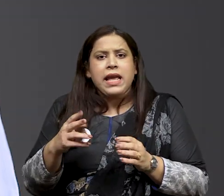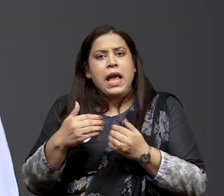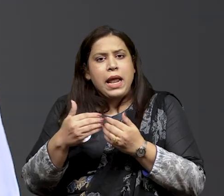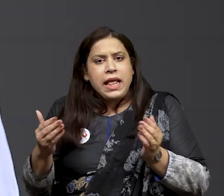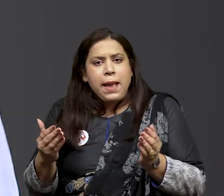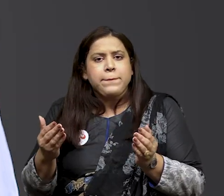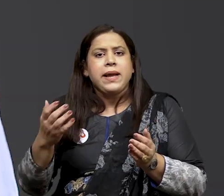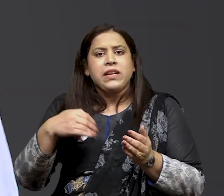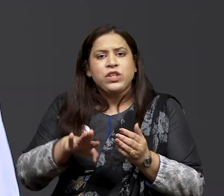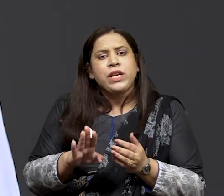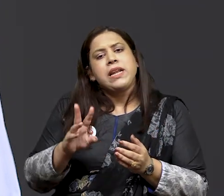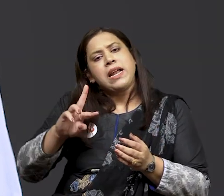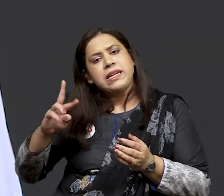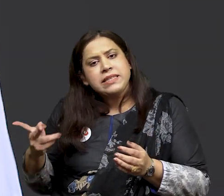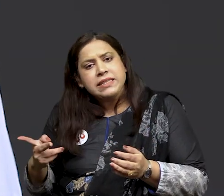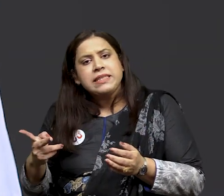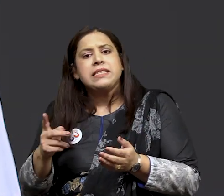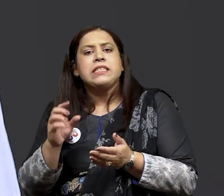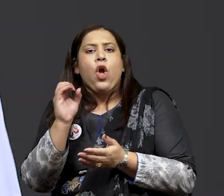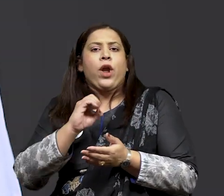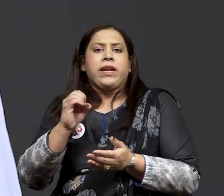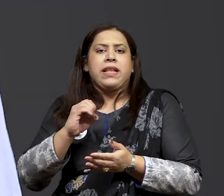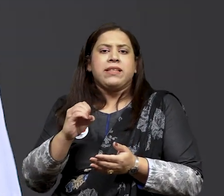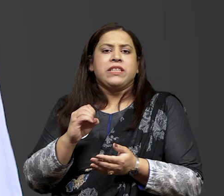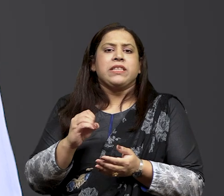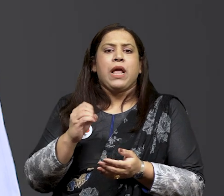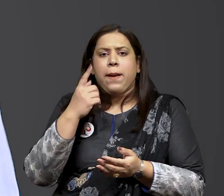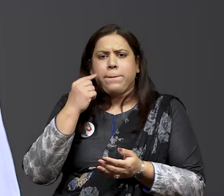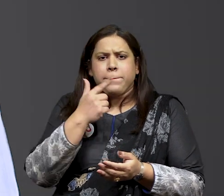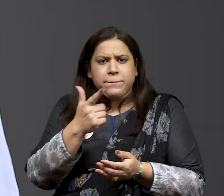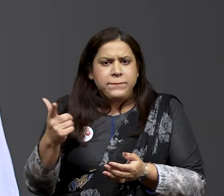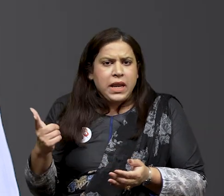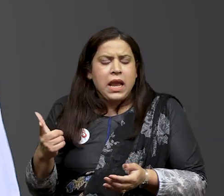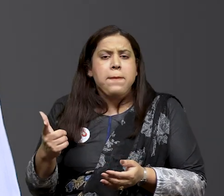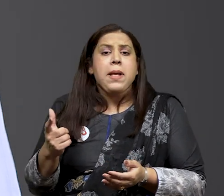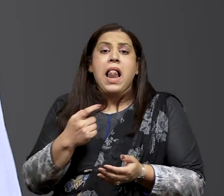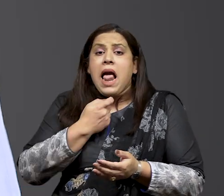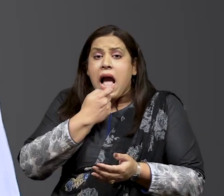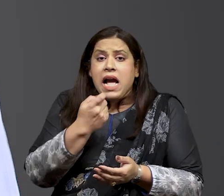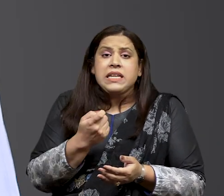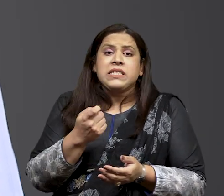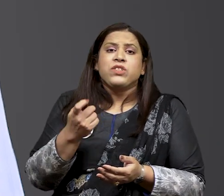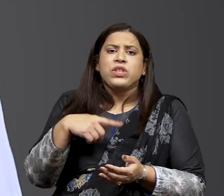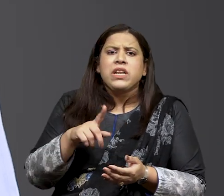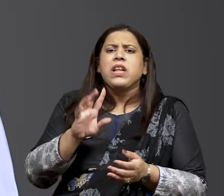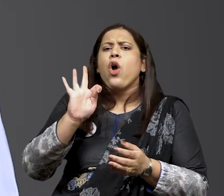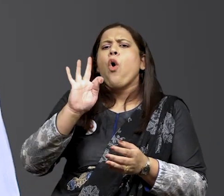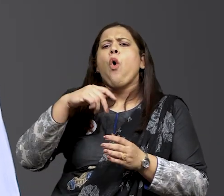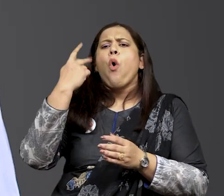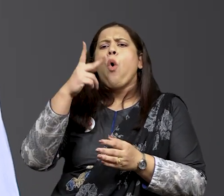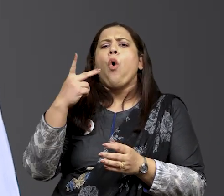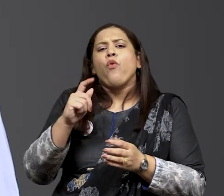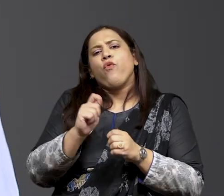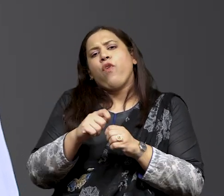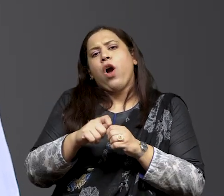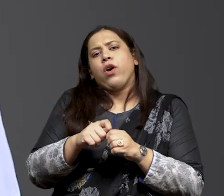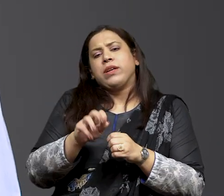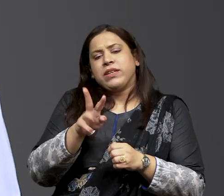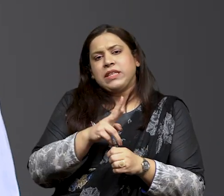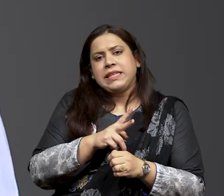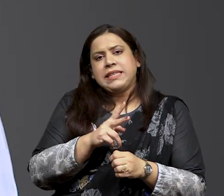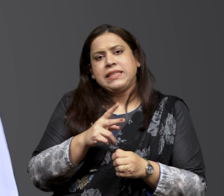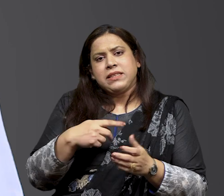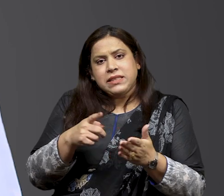eventually we'll get to a level where this organization will continue even after, let's say, I, who is one of the founder,